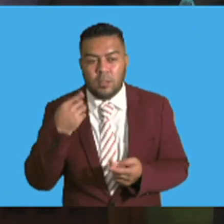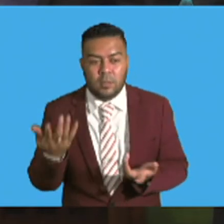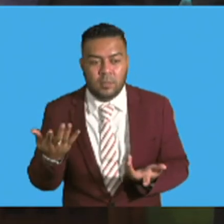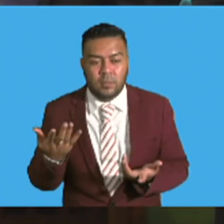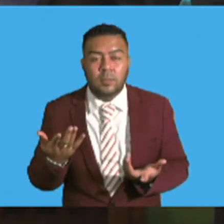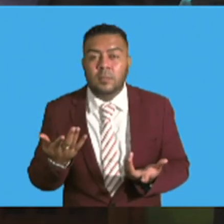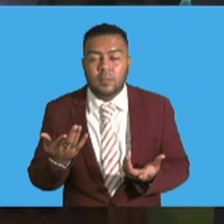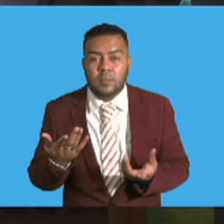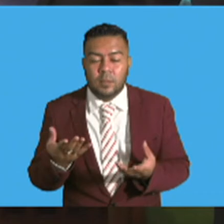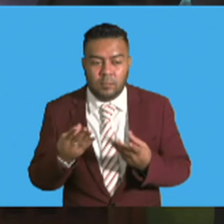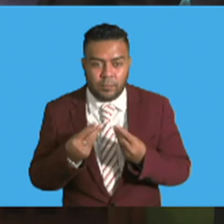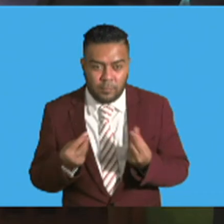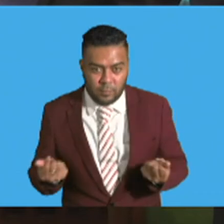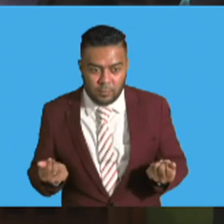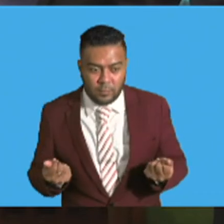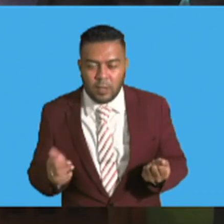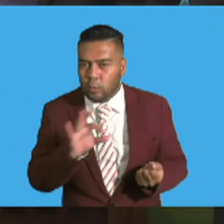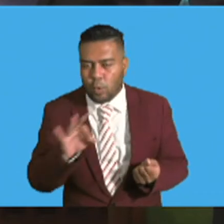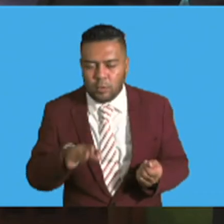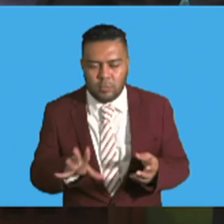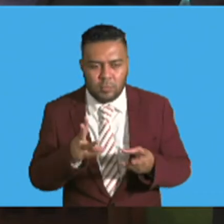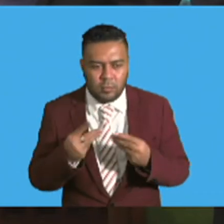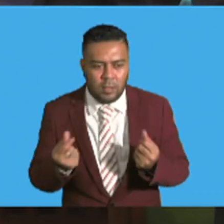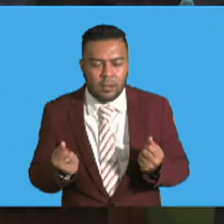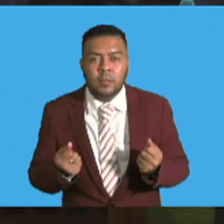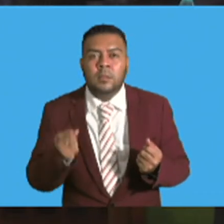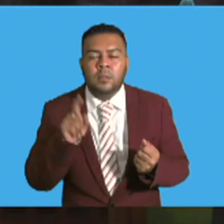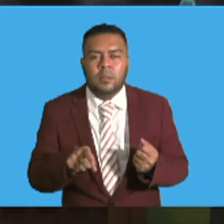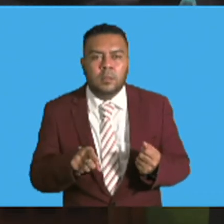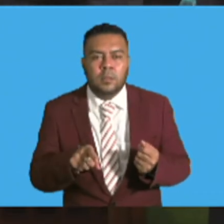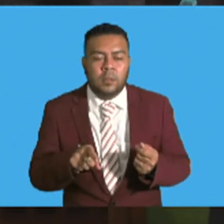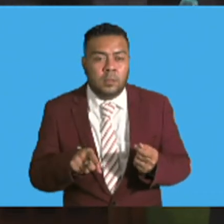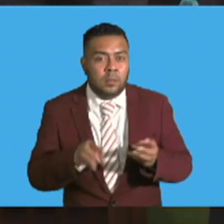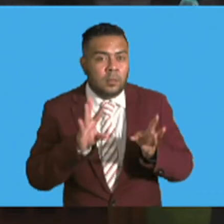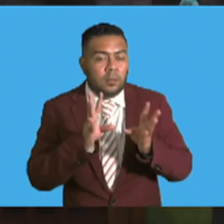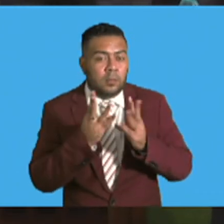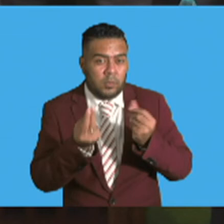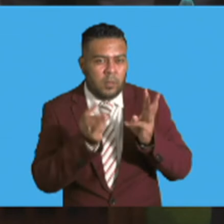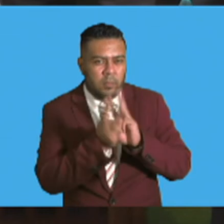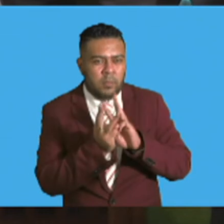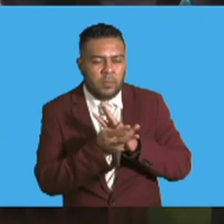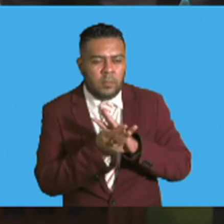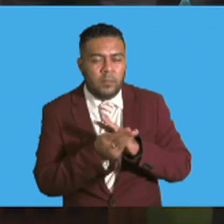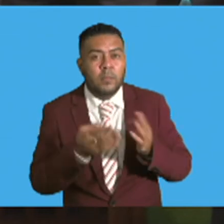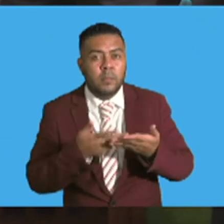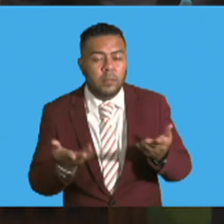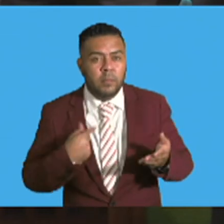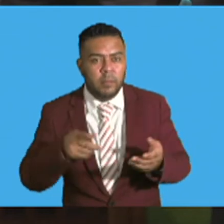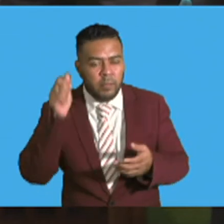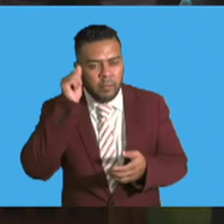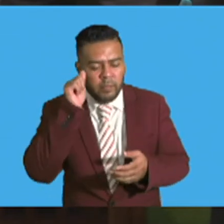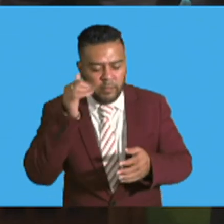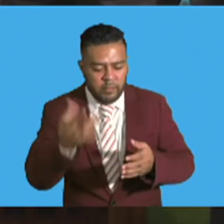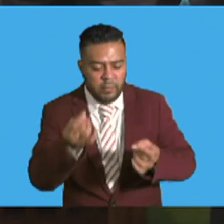and we have noted that these sources do not dry during the drought season. So we are now pretty much